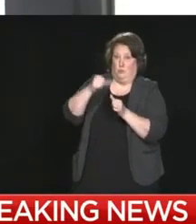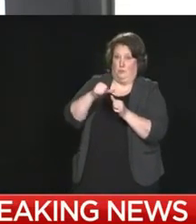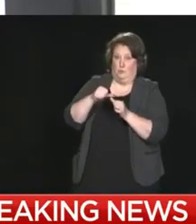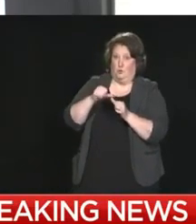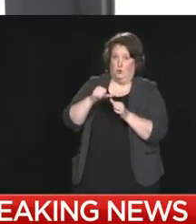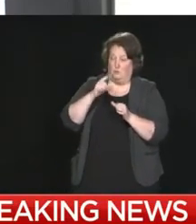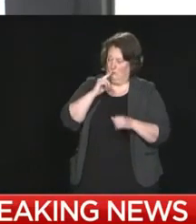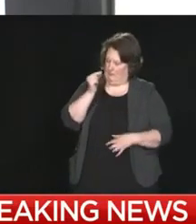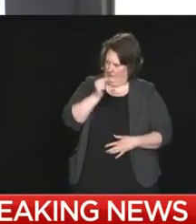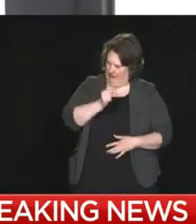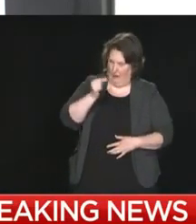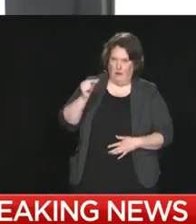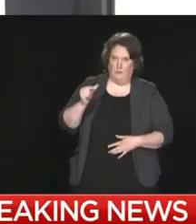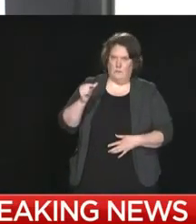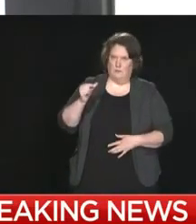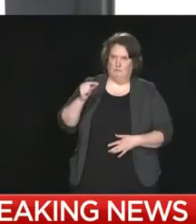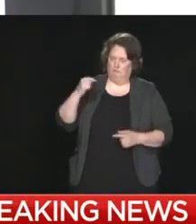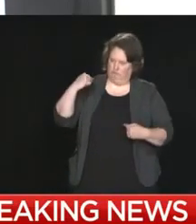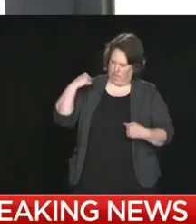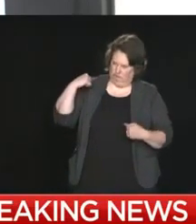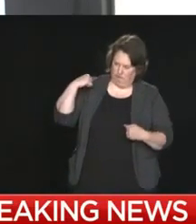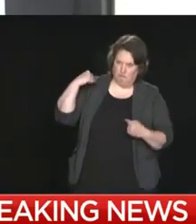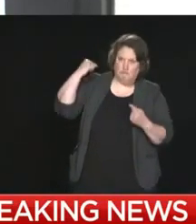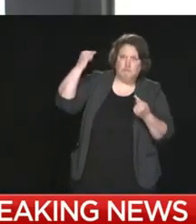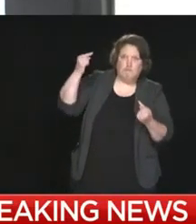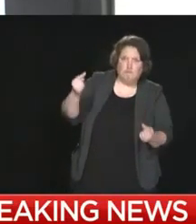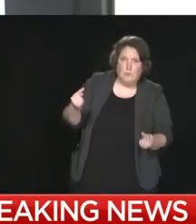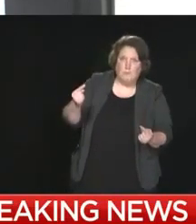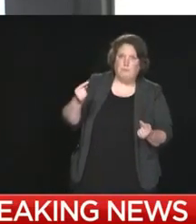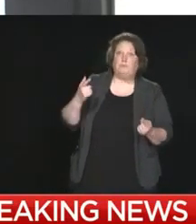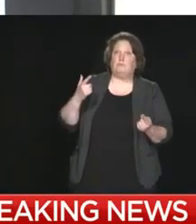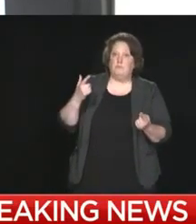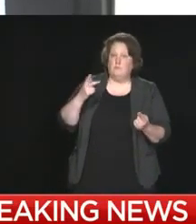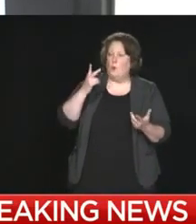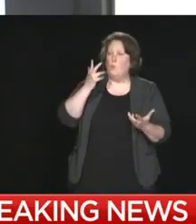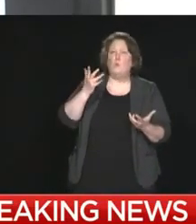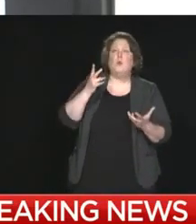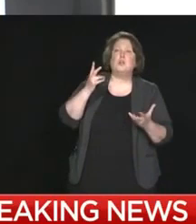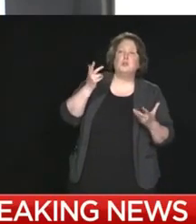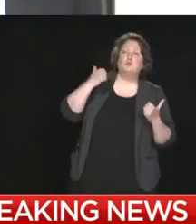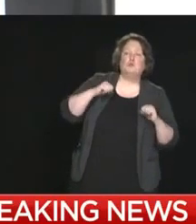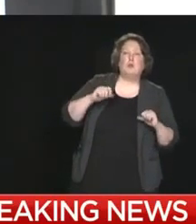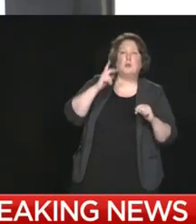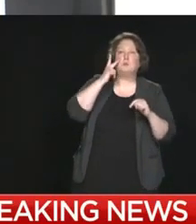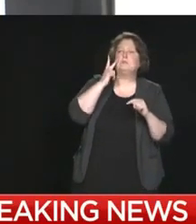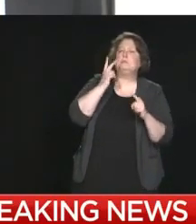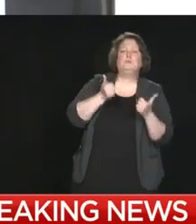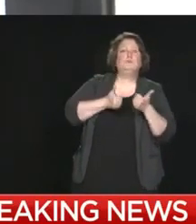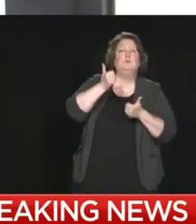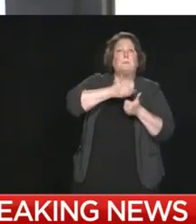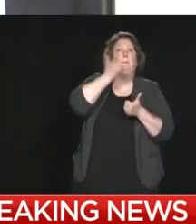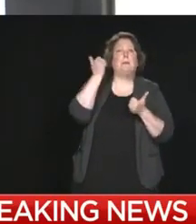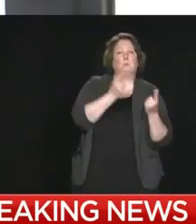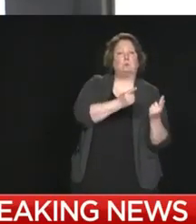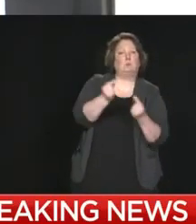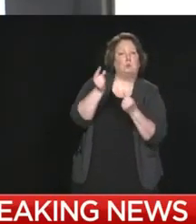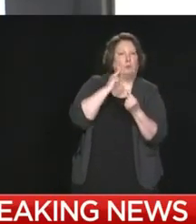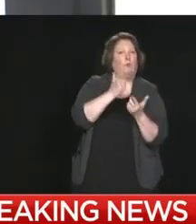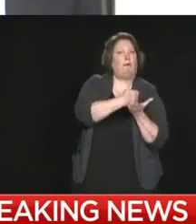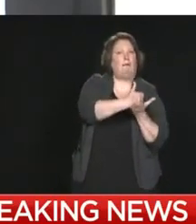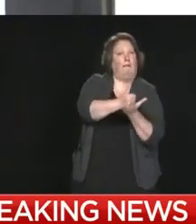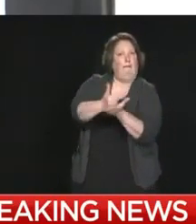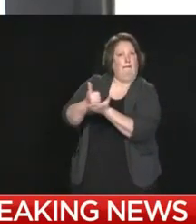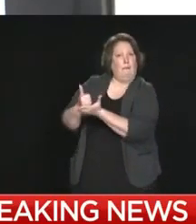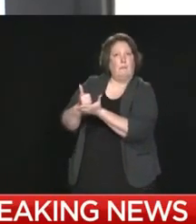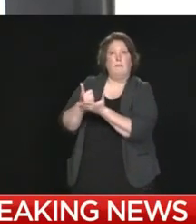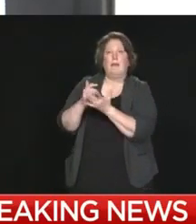are looking at what are the correct measures to protect people and what we should do to